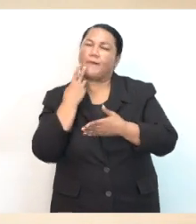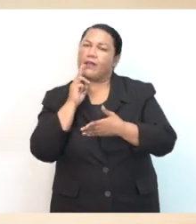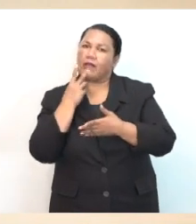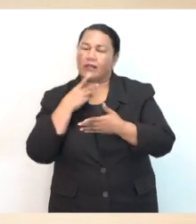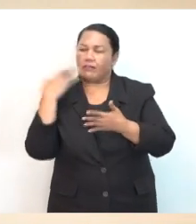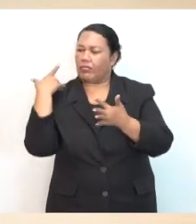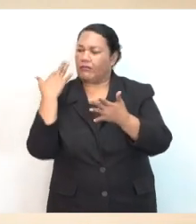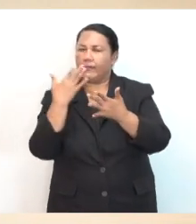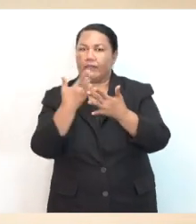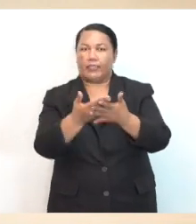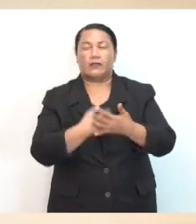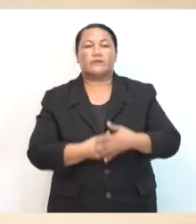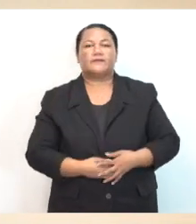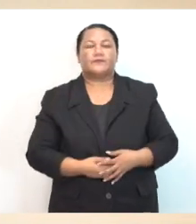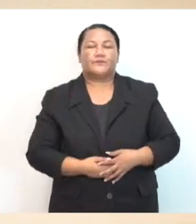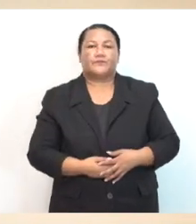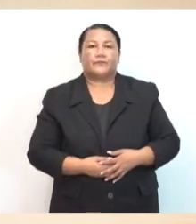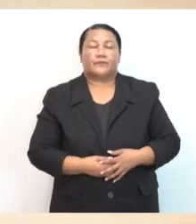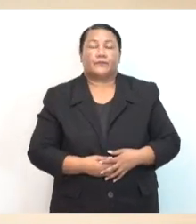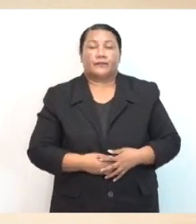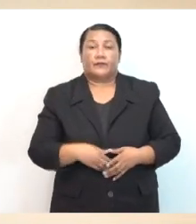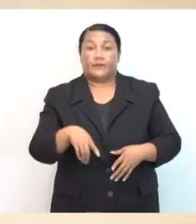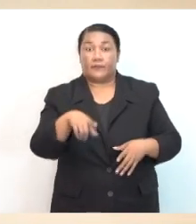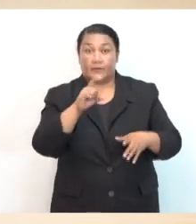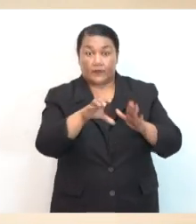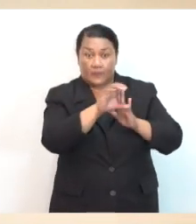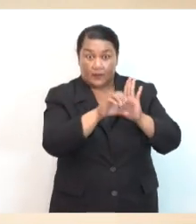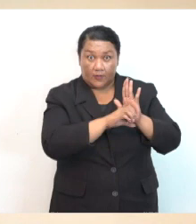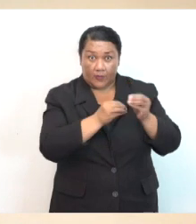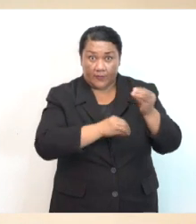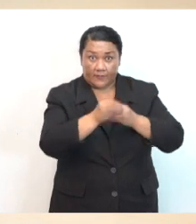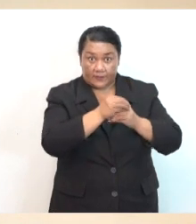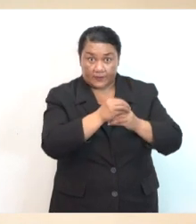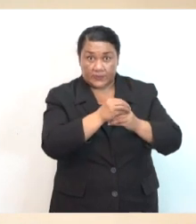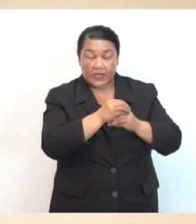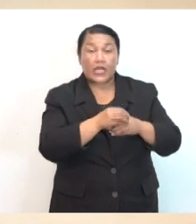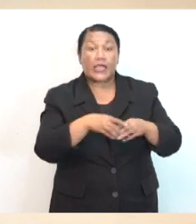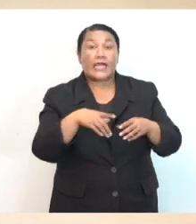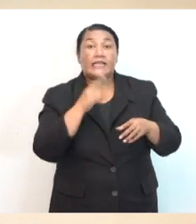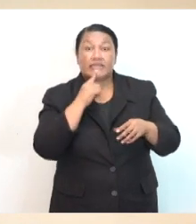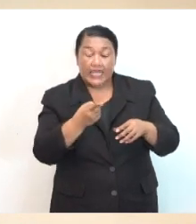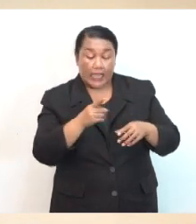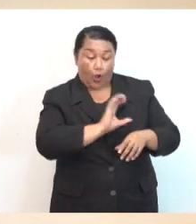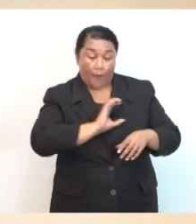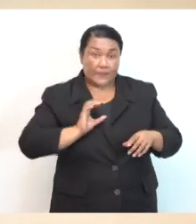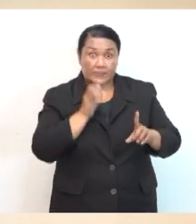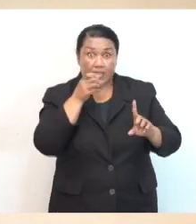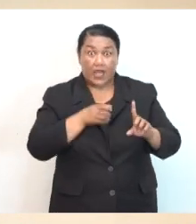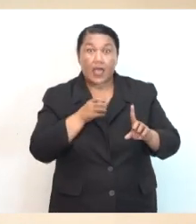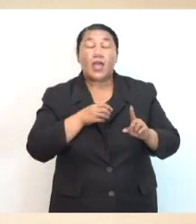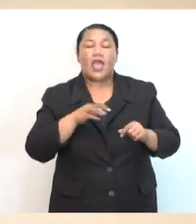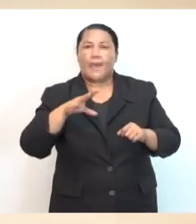the Constitutional Officer's Independent Commission, it is tried fact that commissioners must have the confidence of the